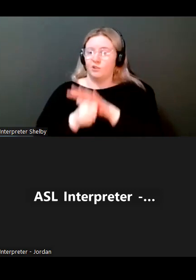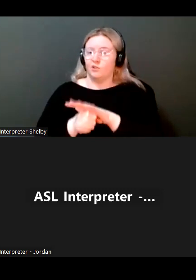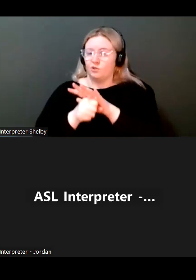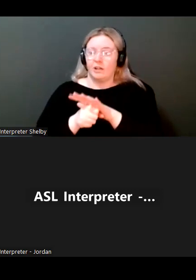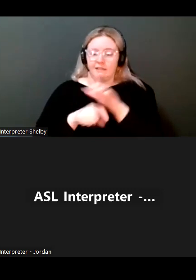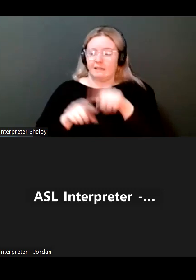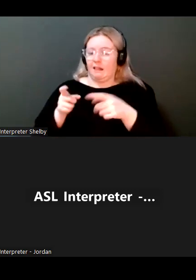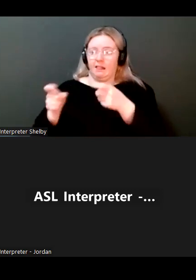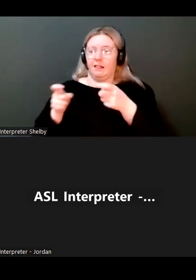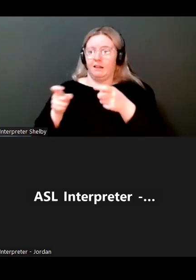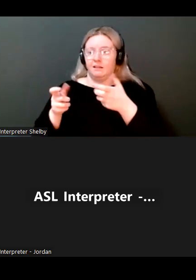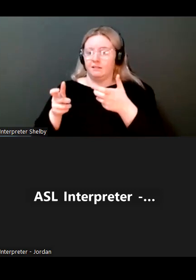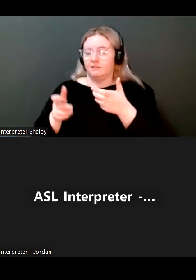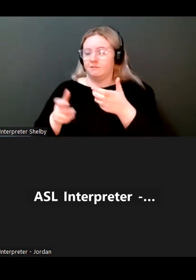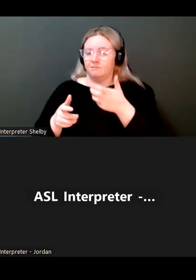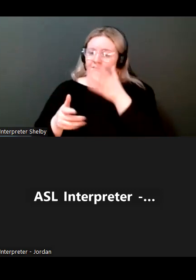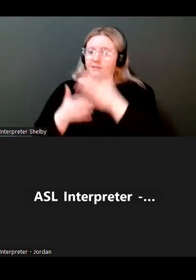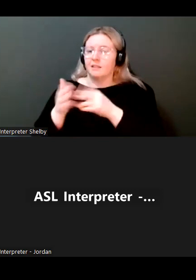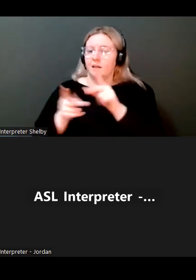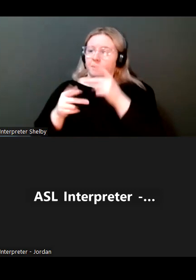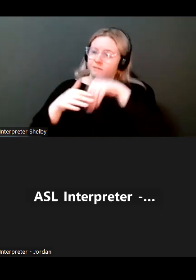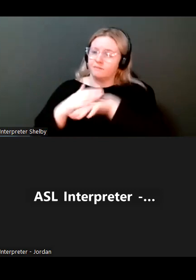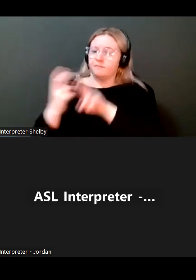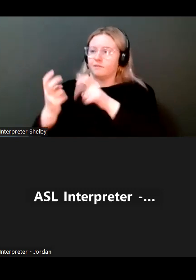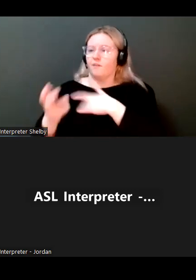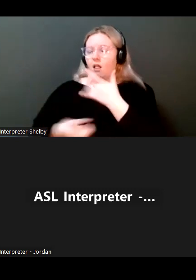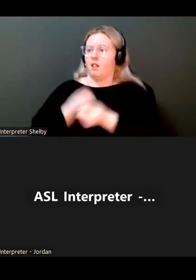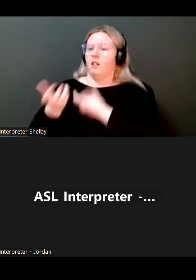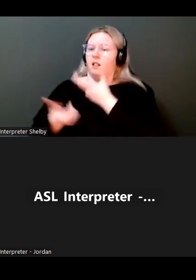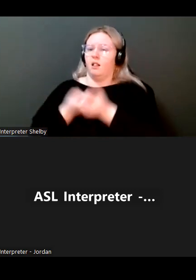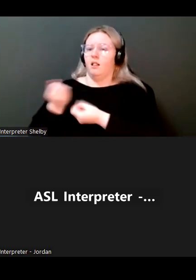some people like to come in and kind of, you know, vent and just have someone